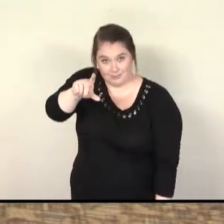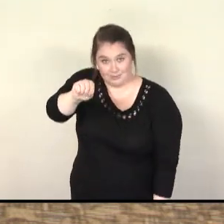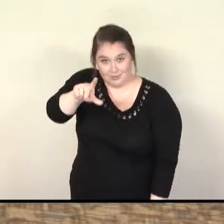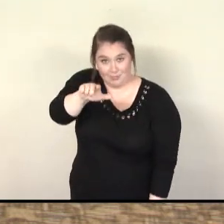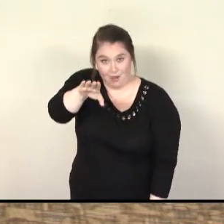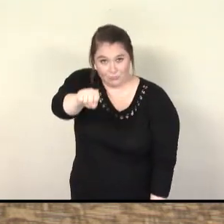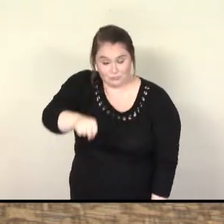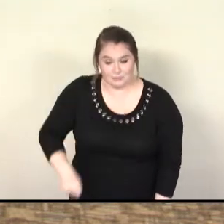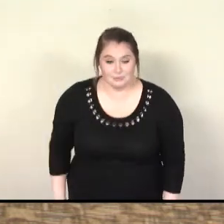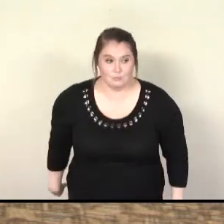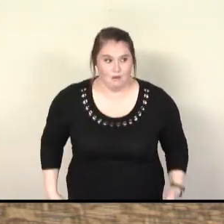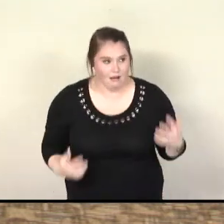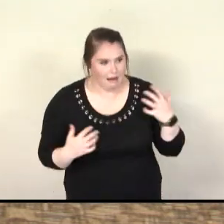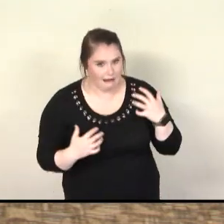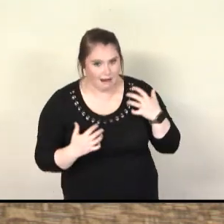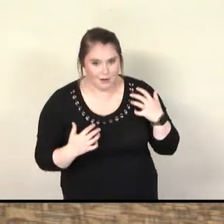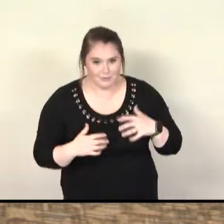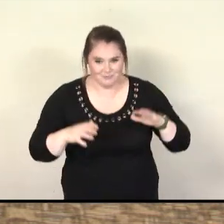pounds.